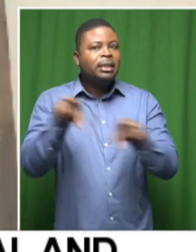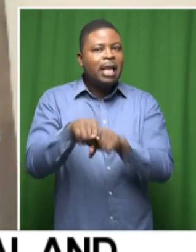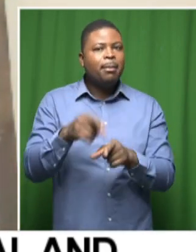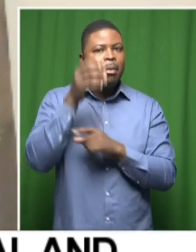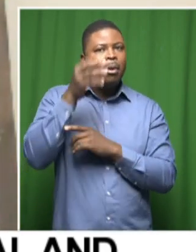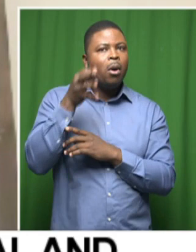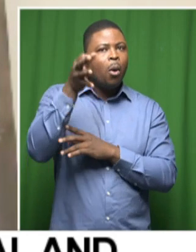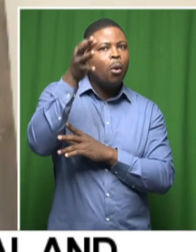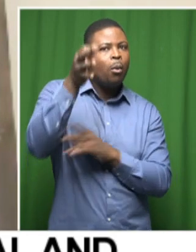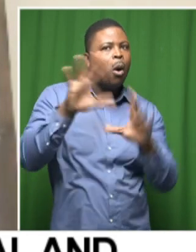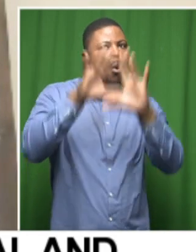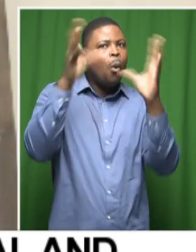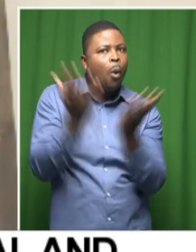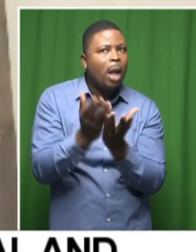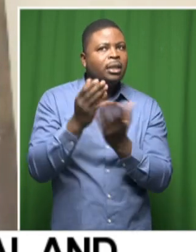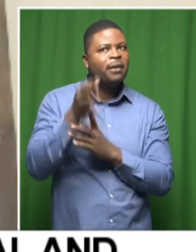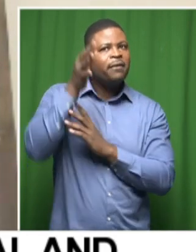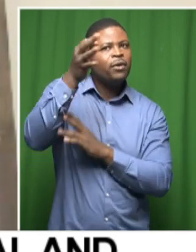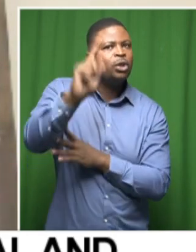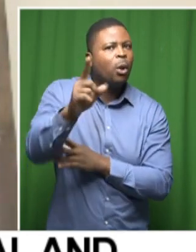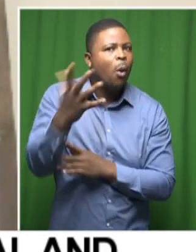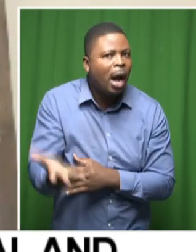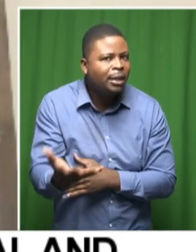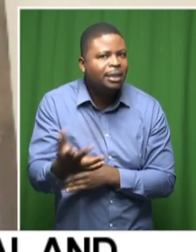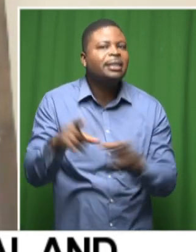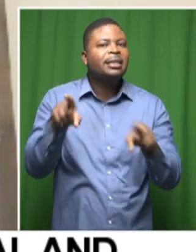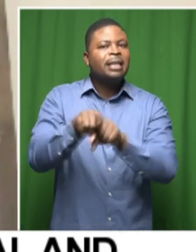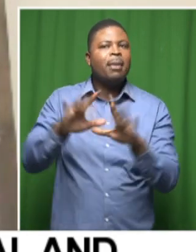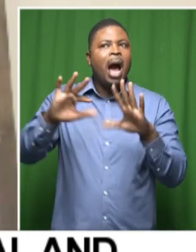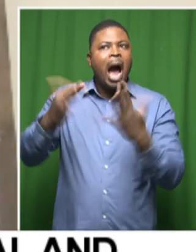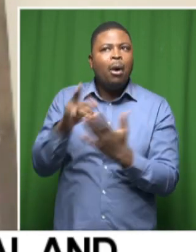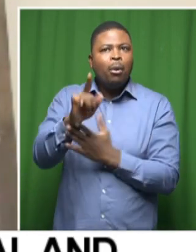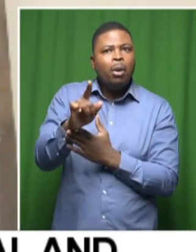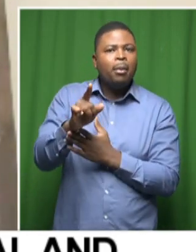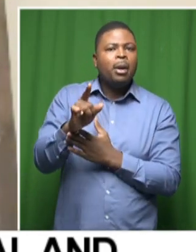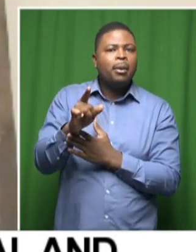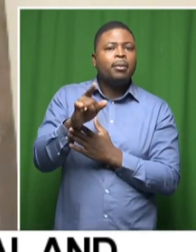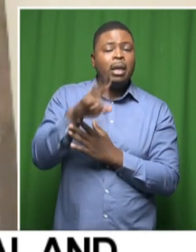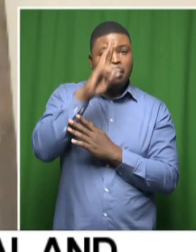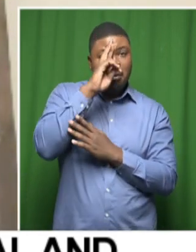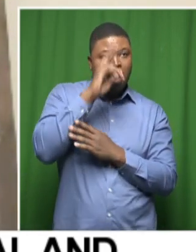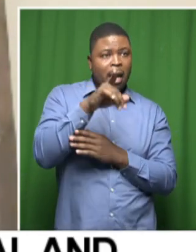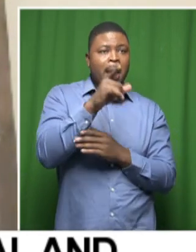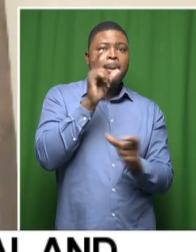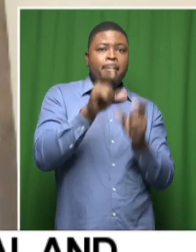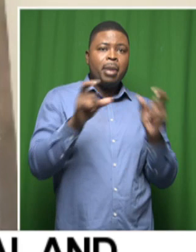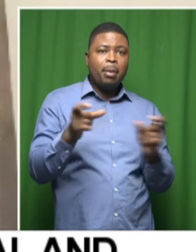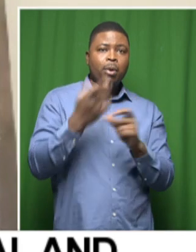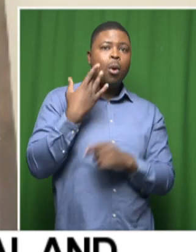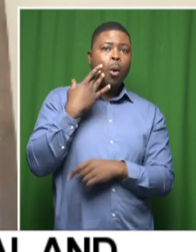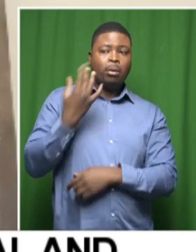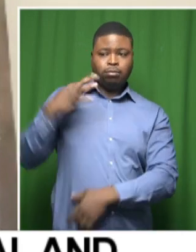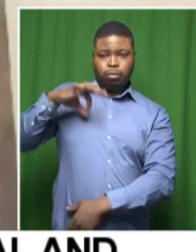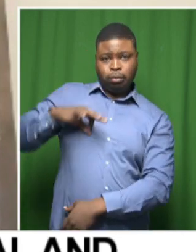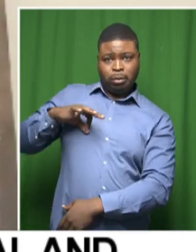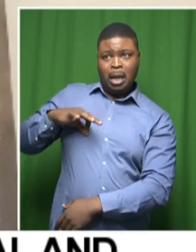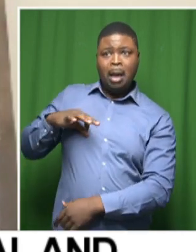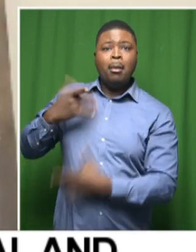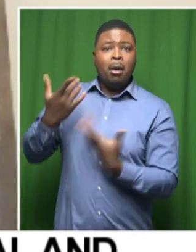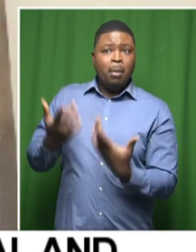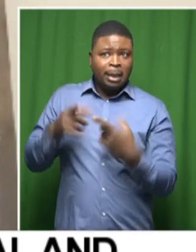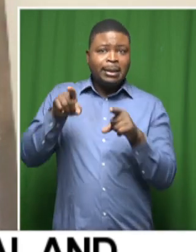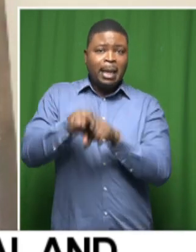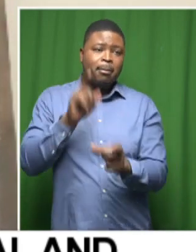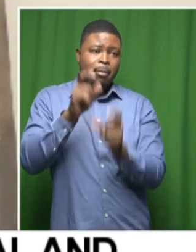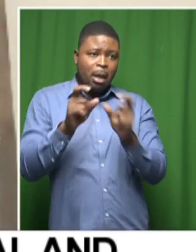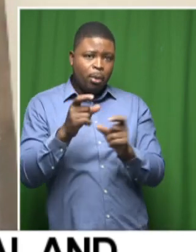want to be competitive? Where do we want to be able to charge a premium? Because employability has to do with things that people are willing to pay money for to be